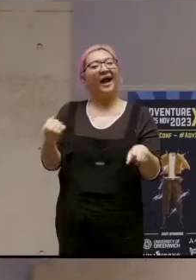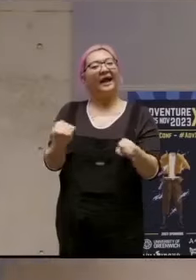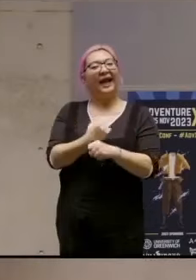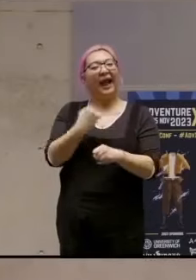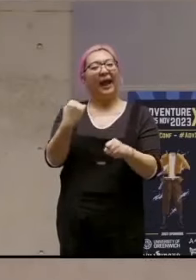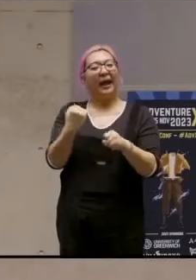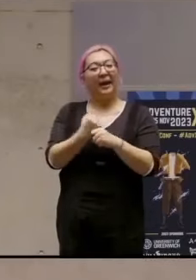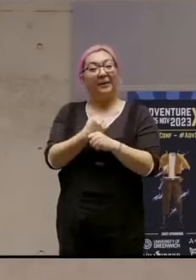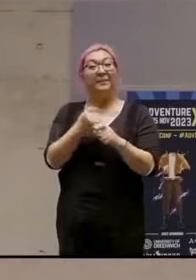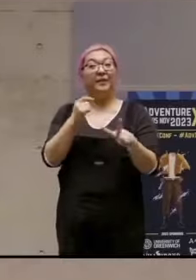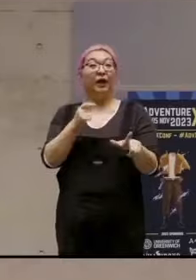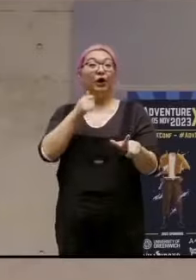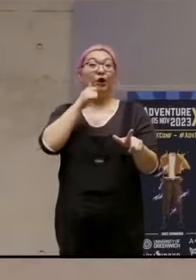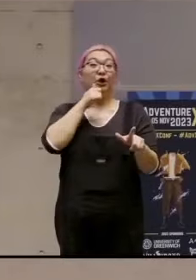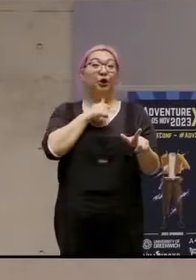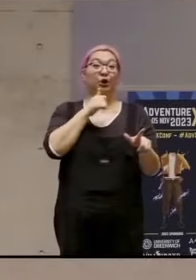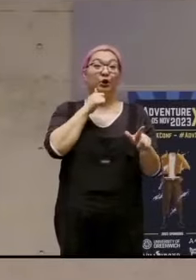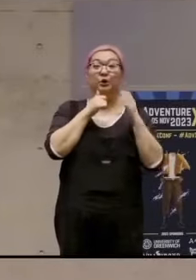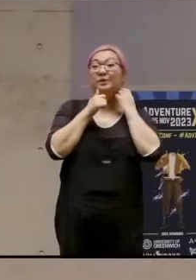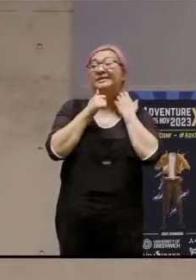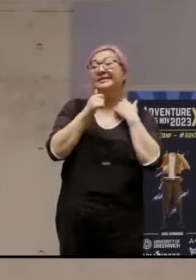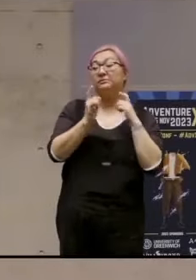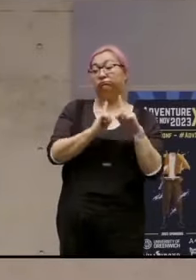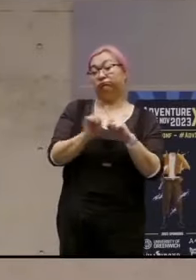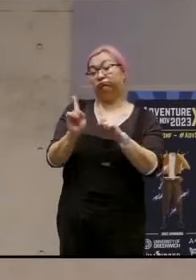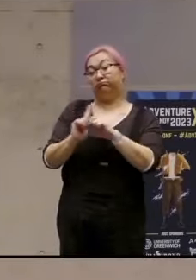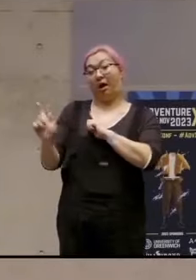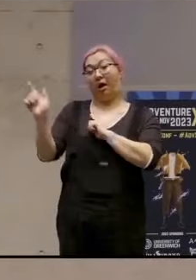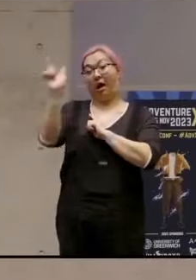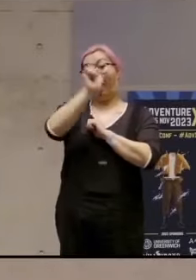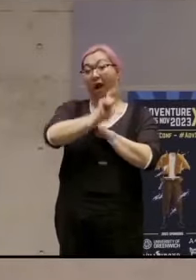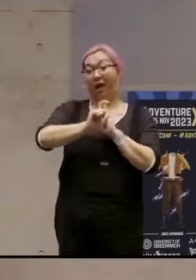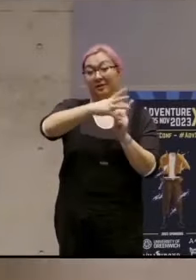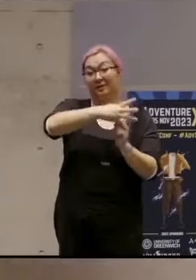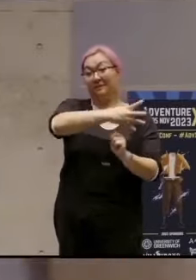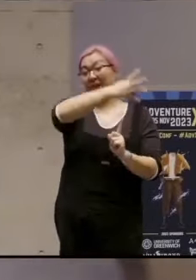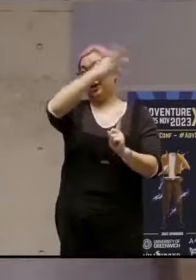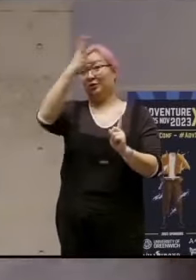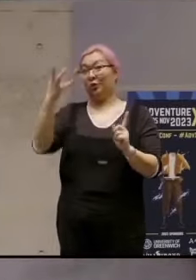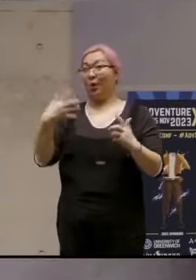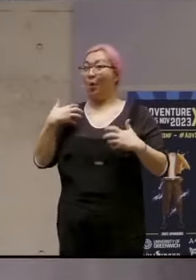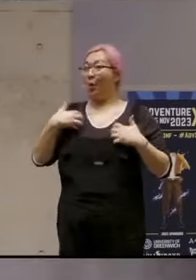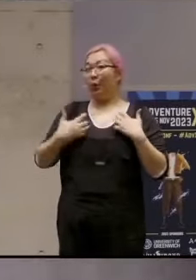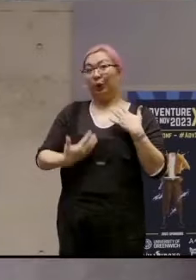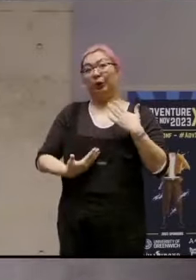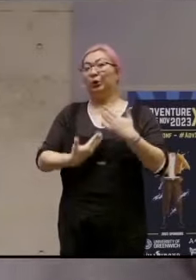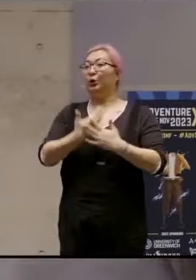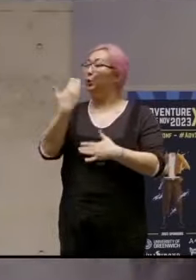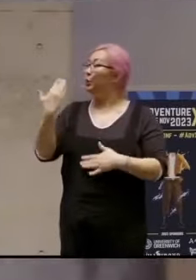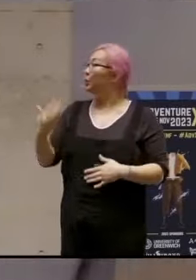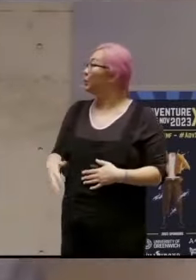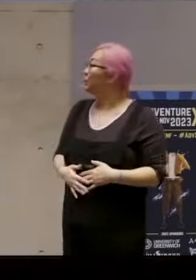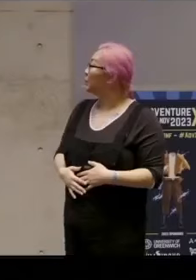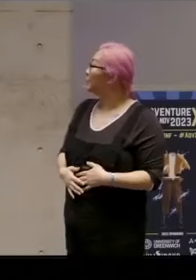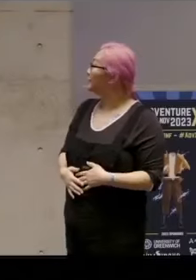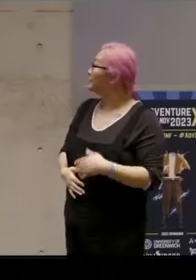of the Spectrum to its advantage. And we were amazed by the technical prowess and the willpower behind it.